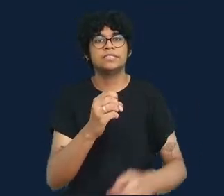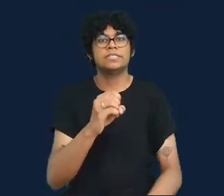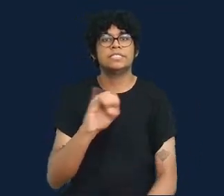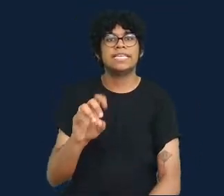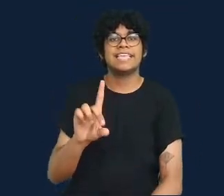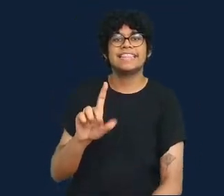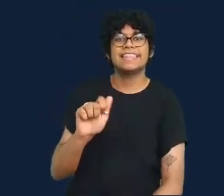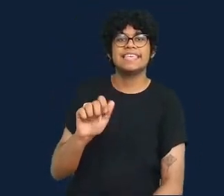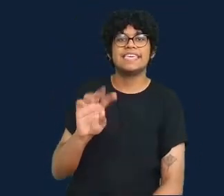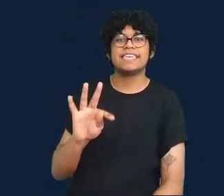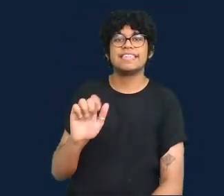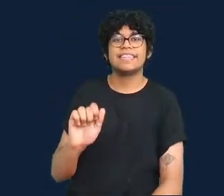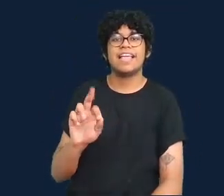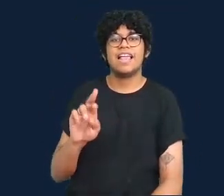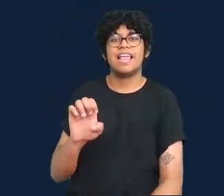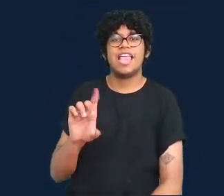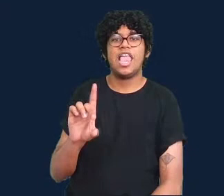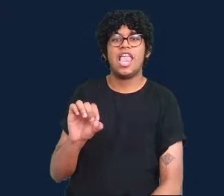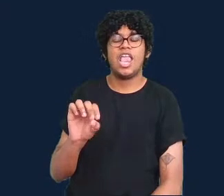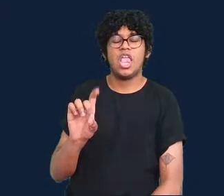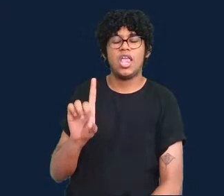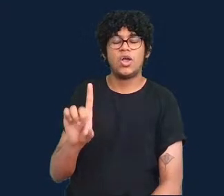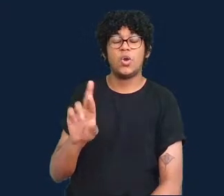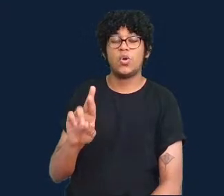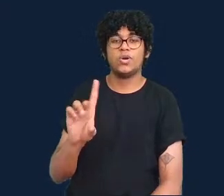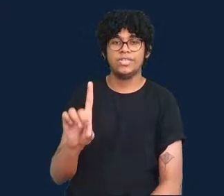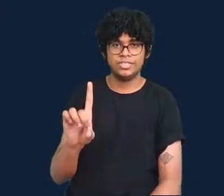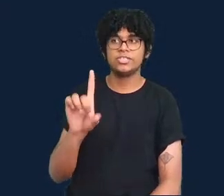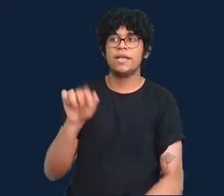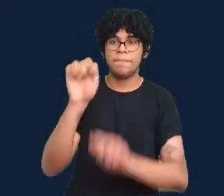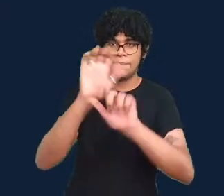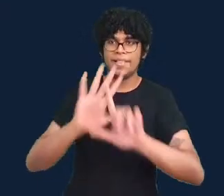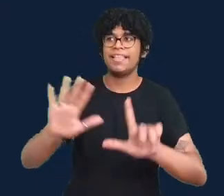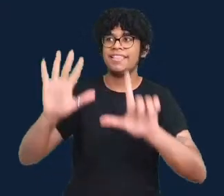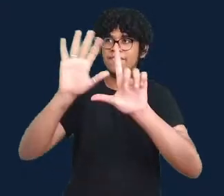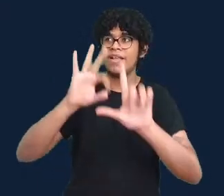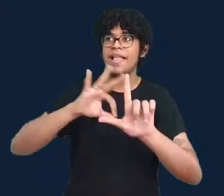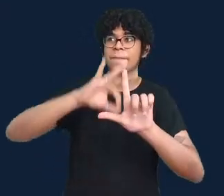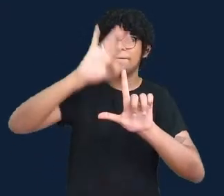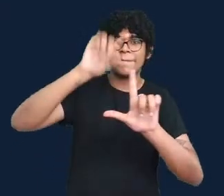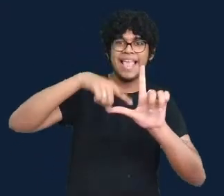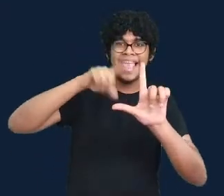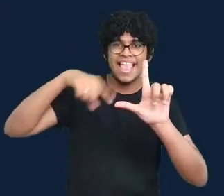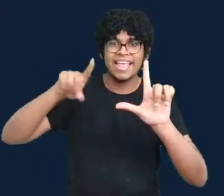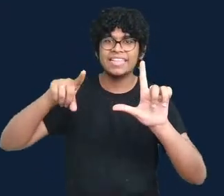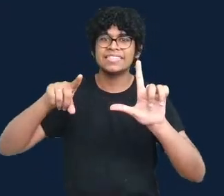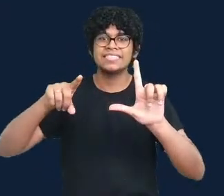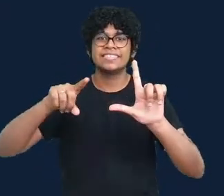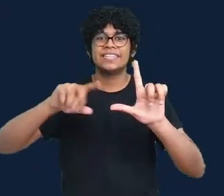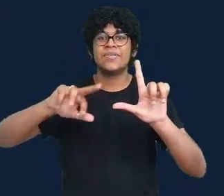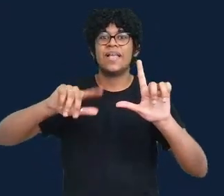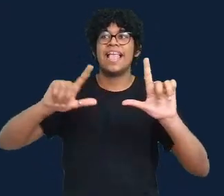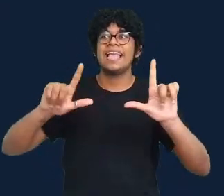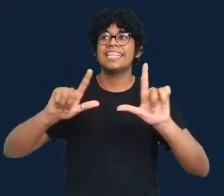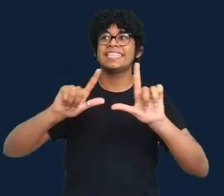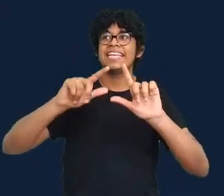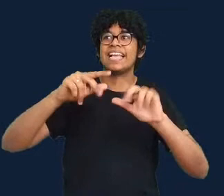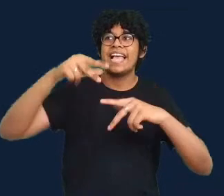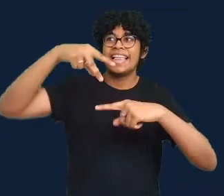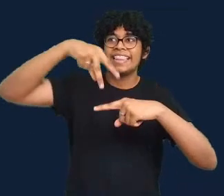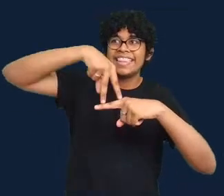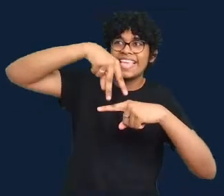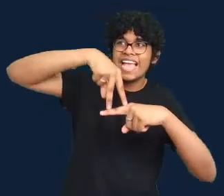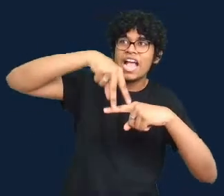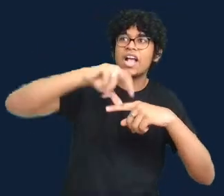going to think, can I use triangles to do this? Can I like create this tree map sort of a thing and